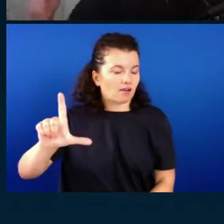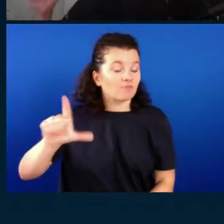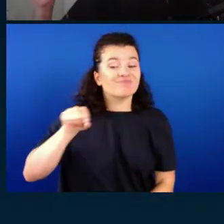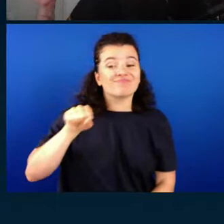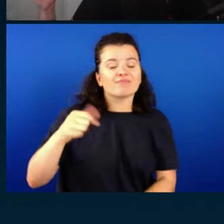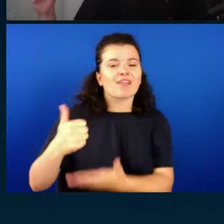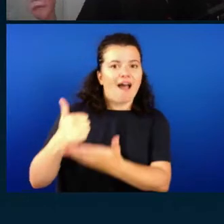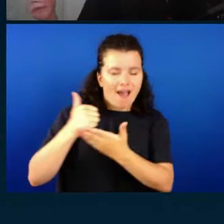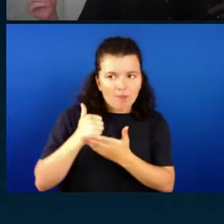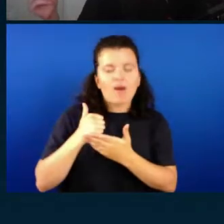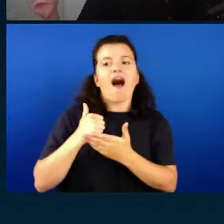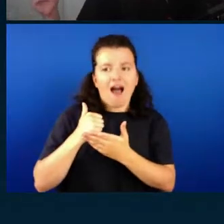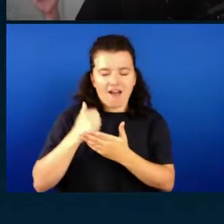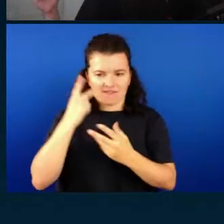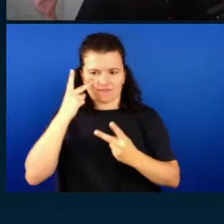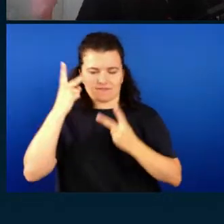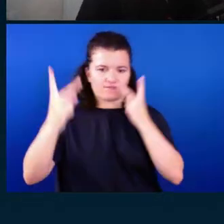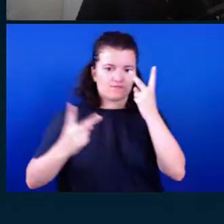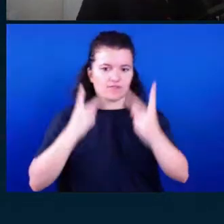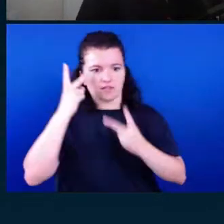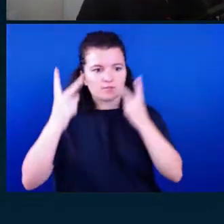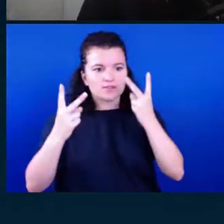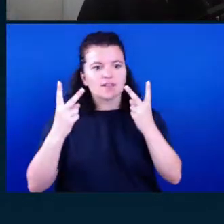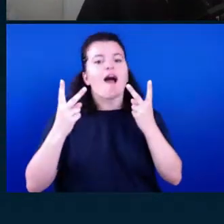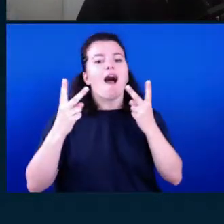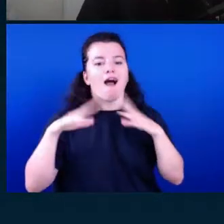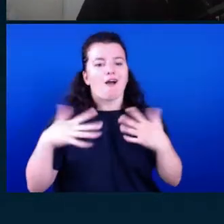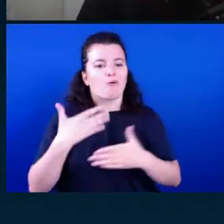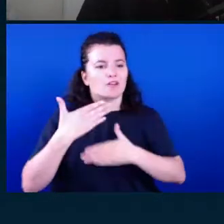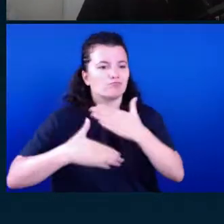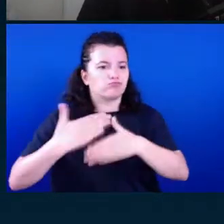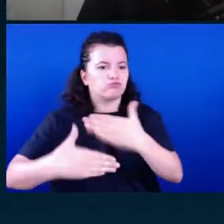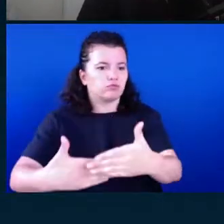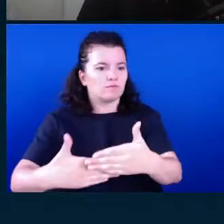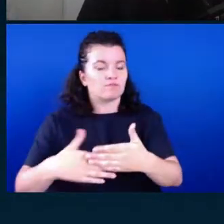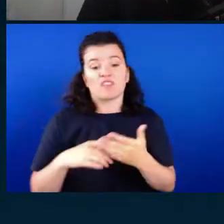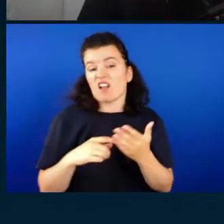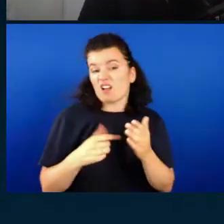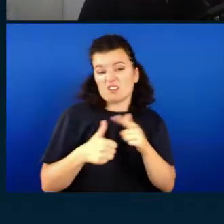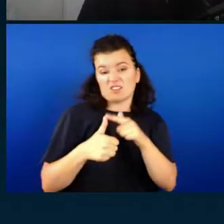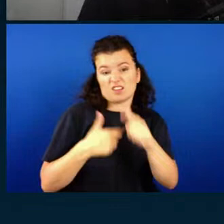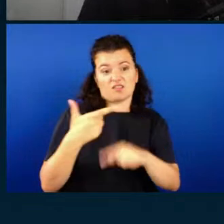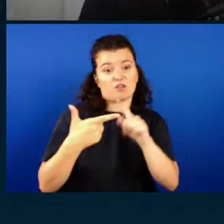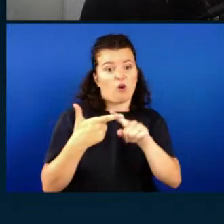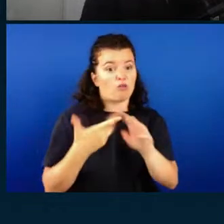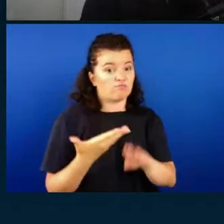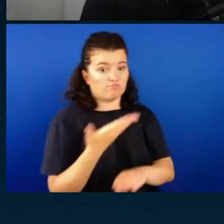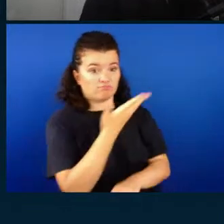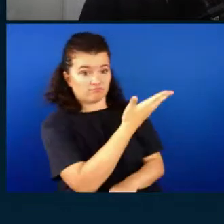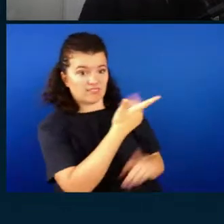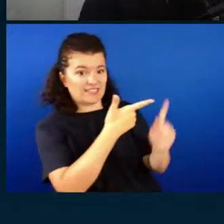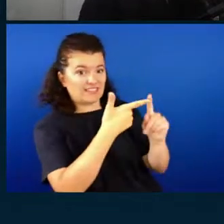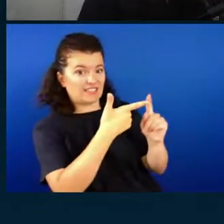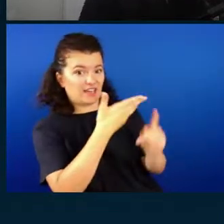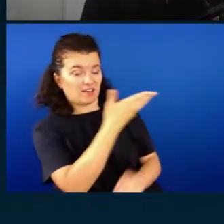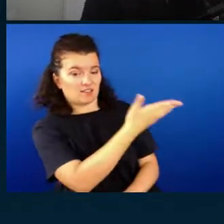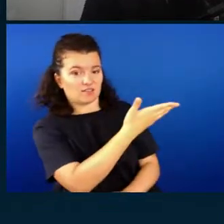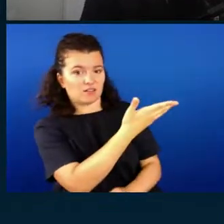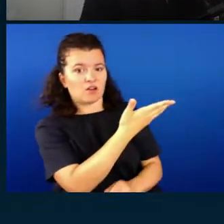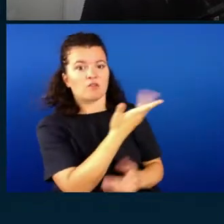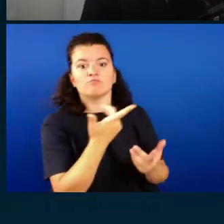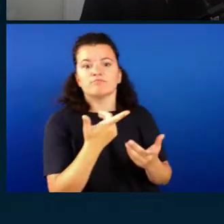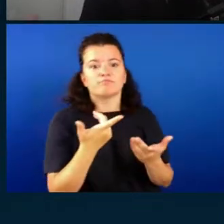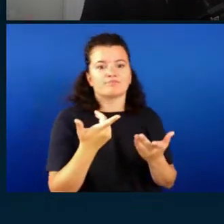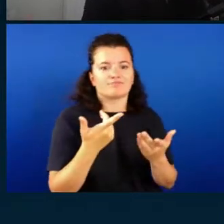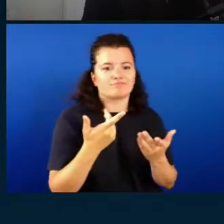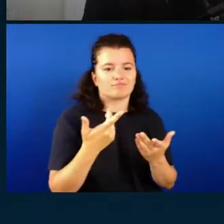it. And as it says here, you can use for quick and dirty deployments. I need a function app real quickly, do it through the portal.